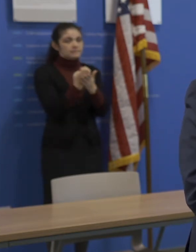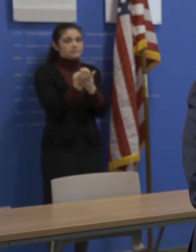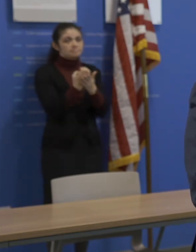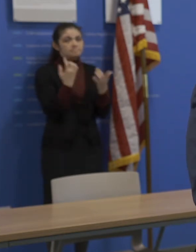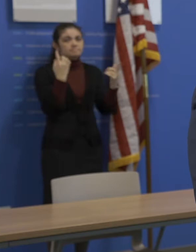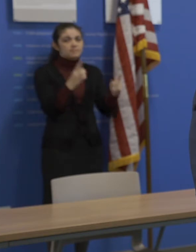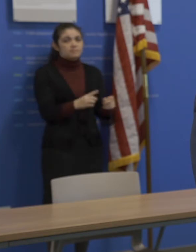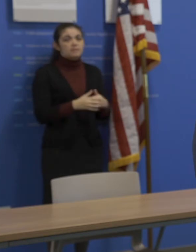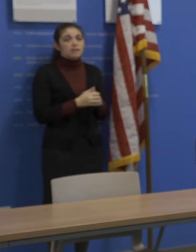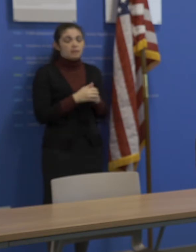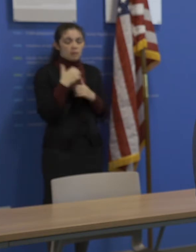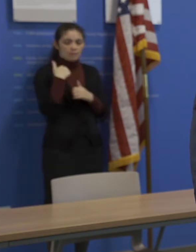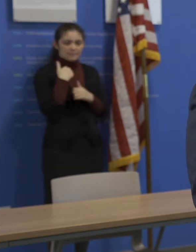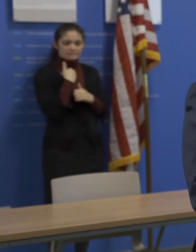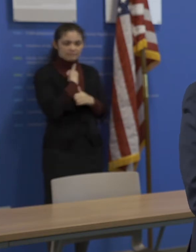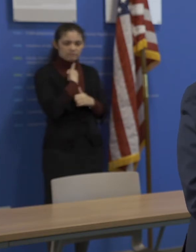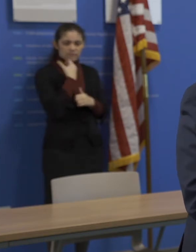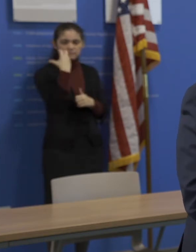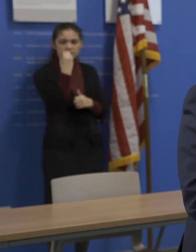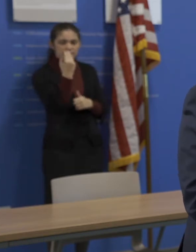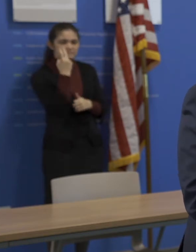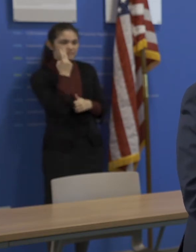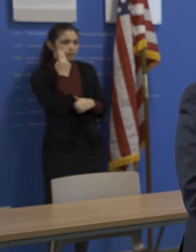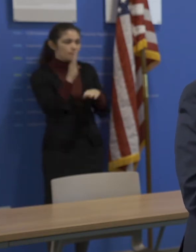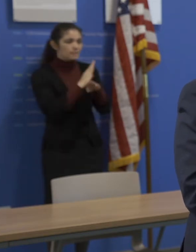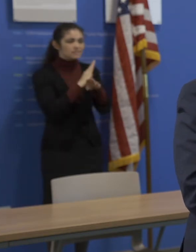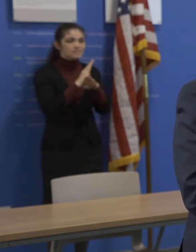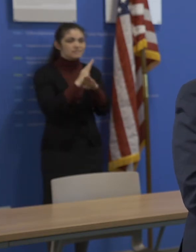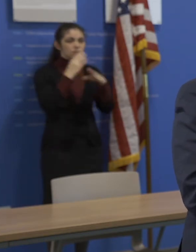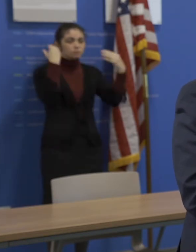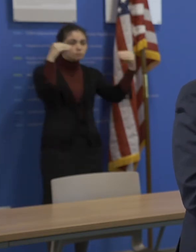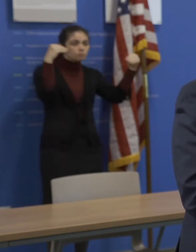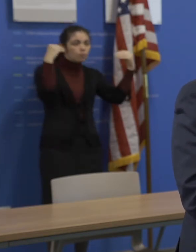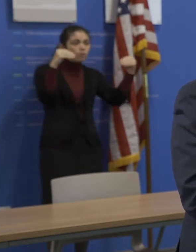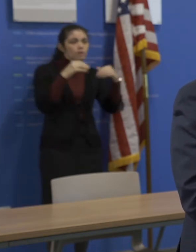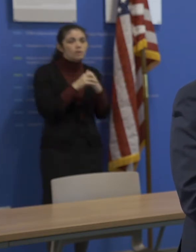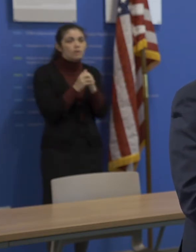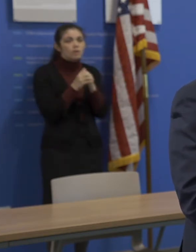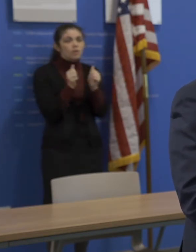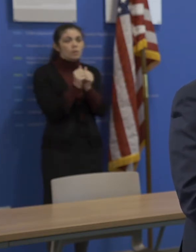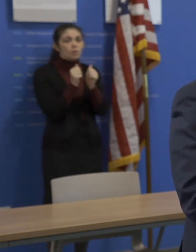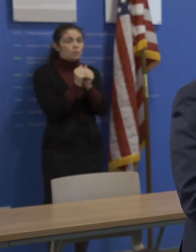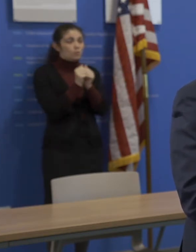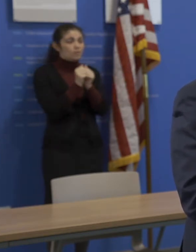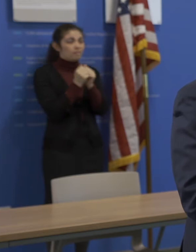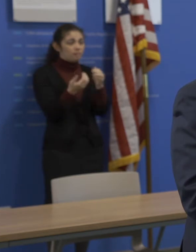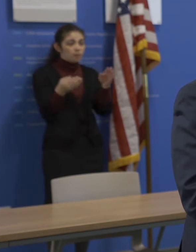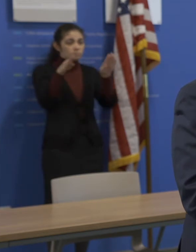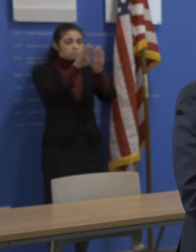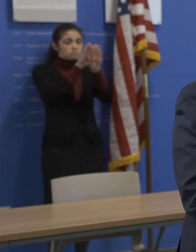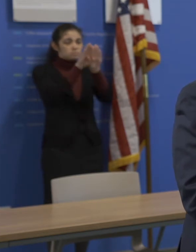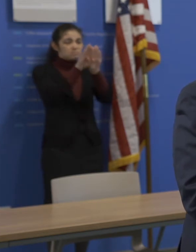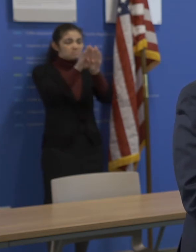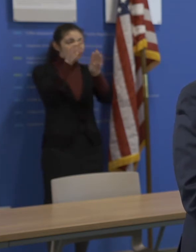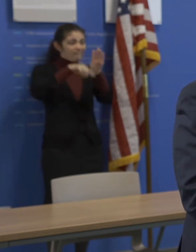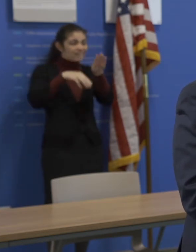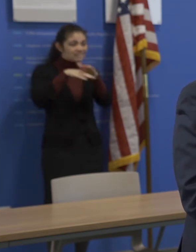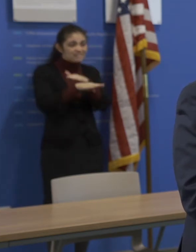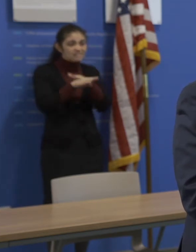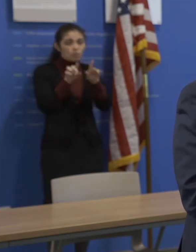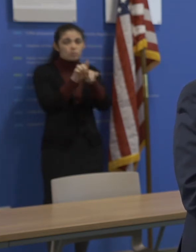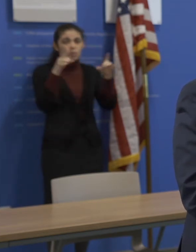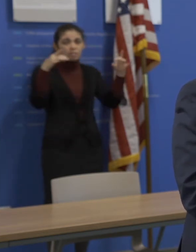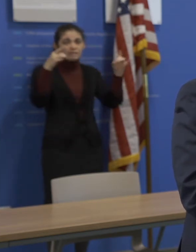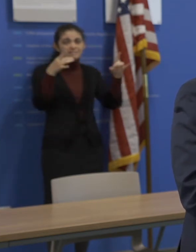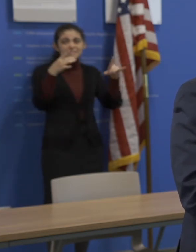When I go outside, I see businesses and stores with their doors locked and lights out.